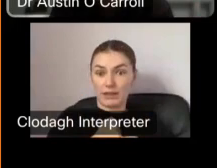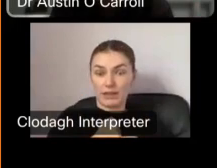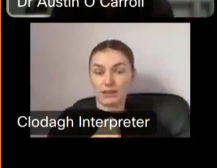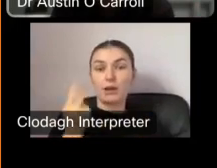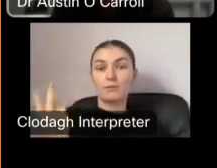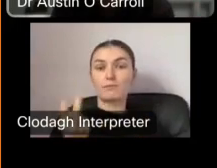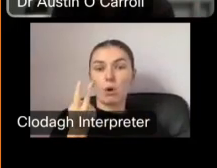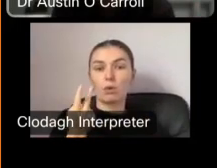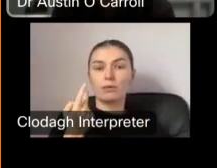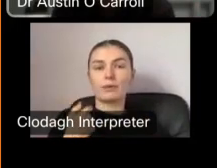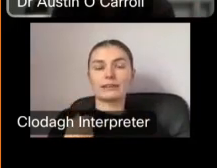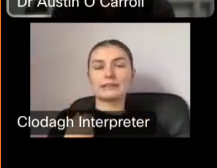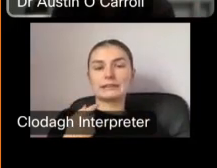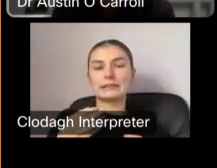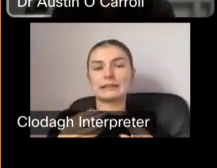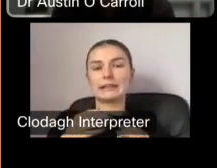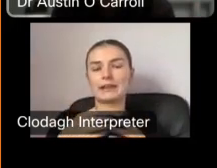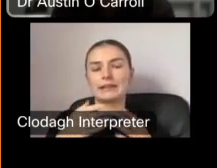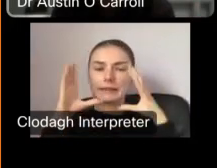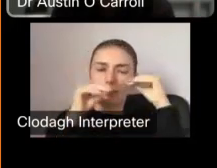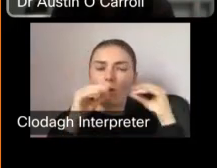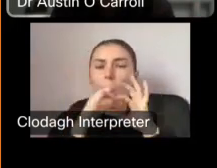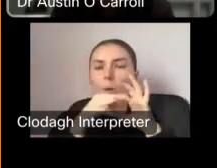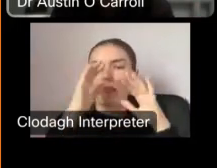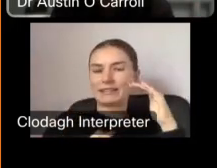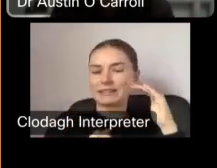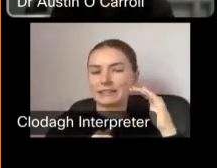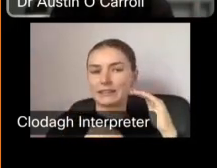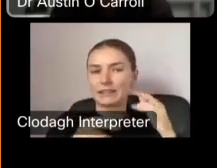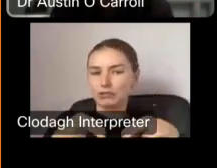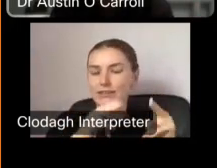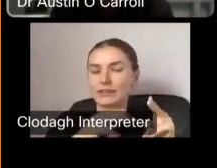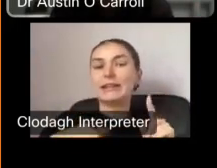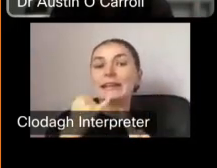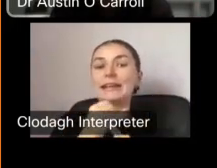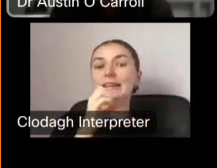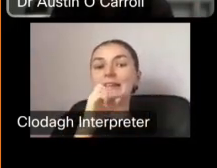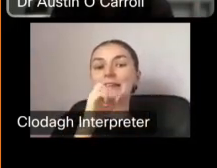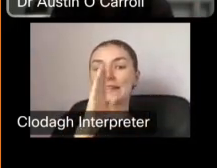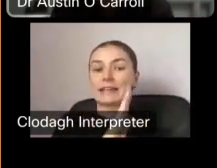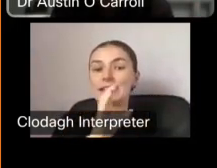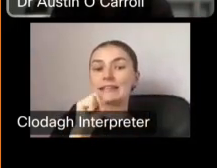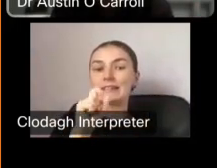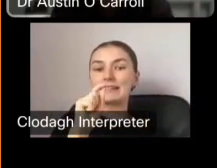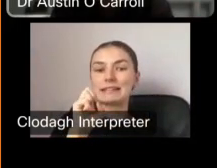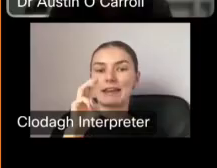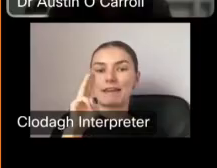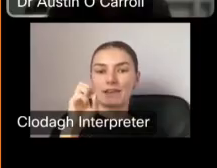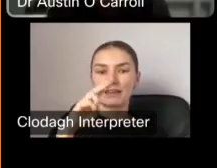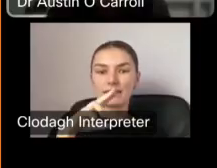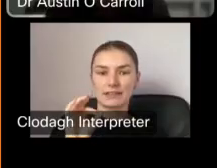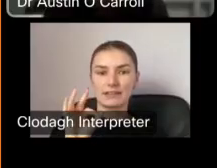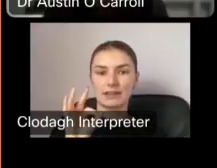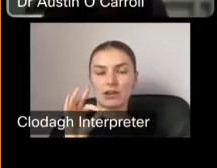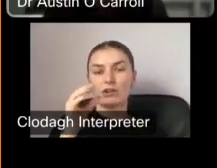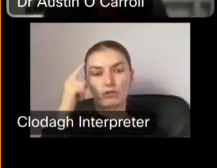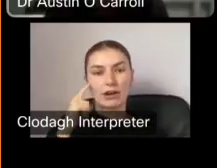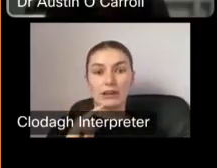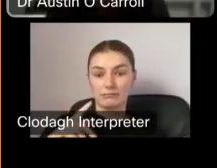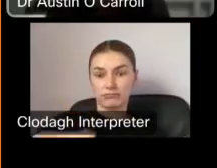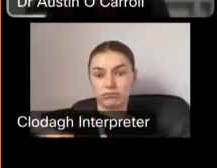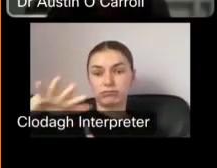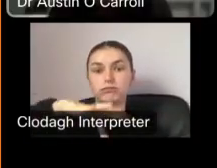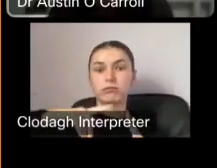rough sleeping for around 5 years in Stephen's Green, where they had a tent and they were addicted to heroin and crack cocaine